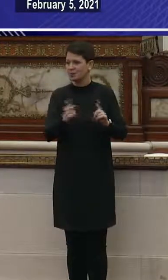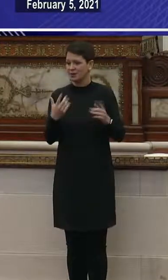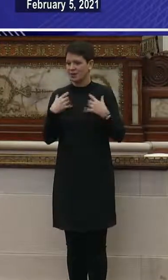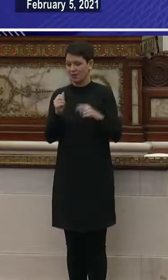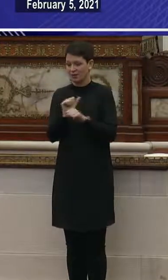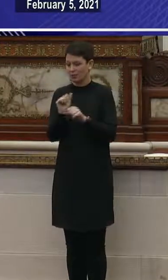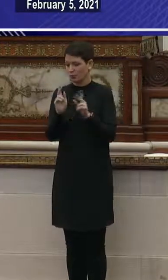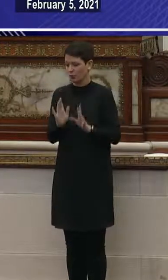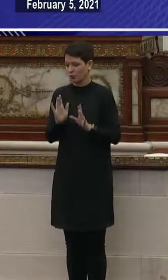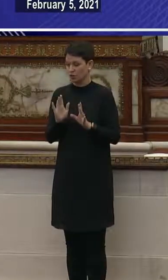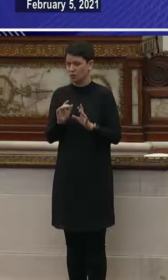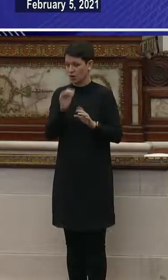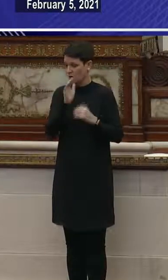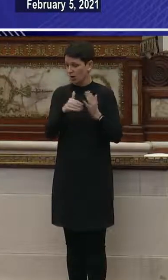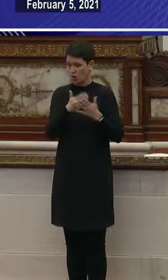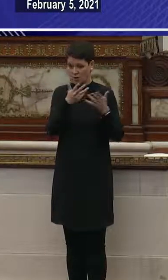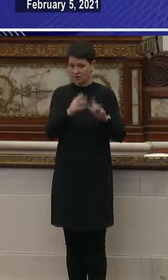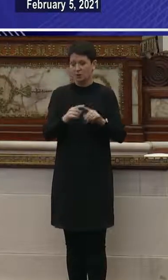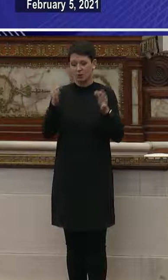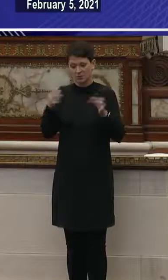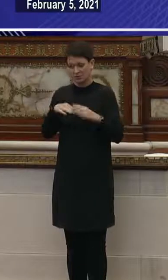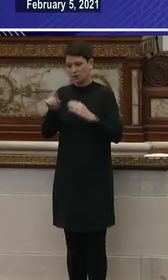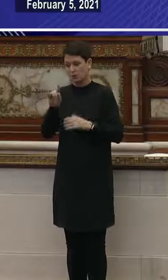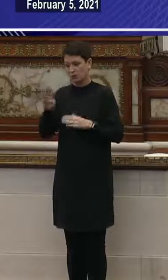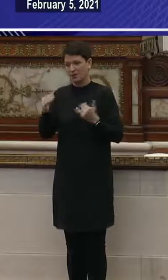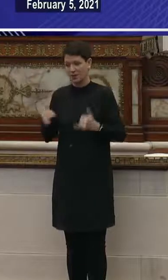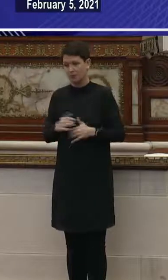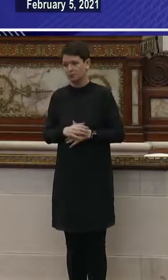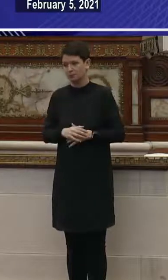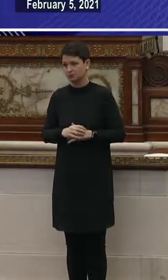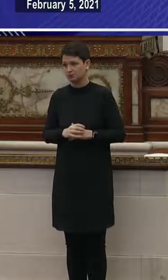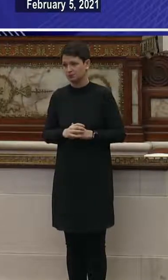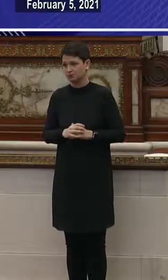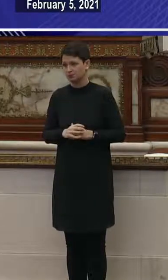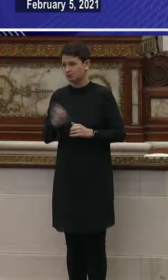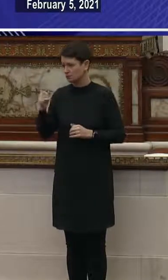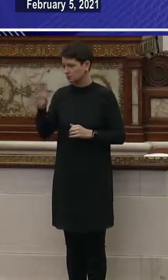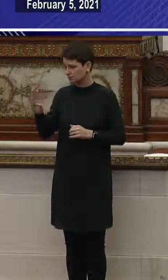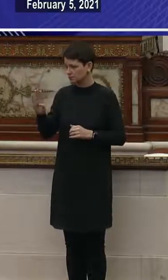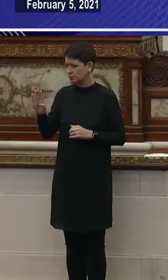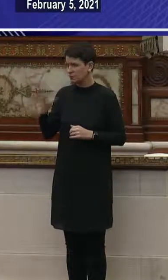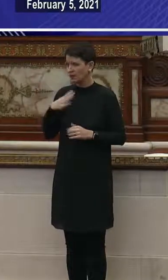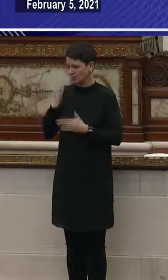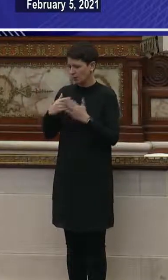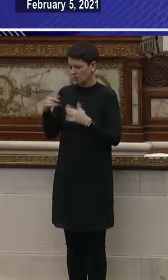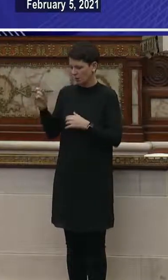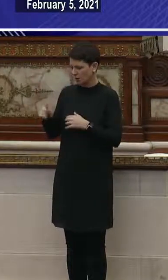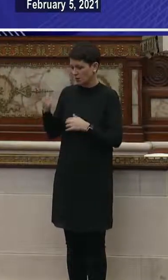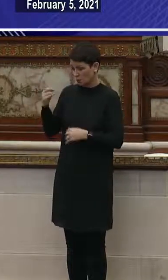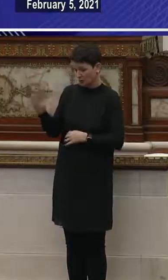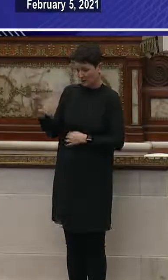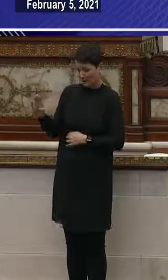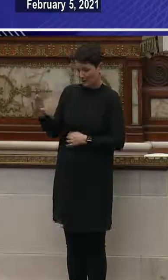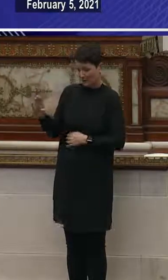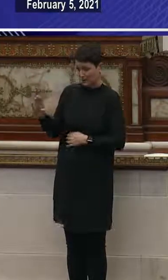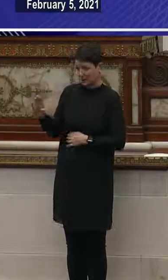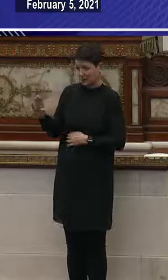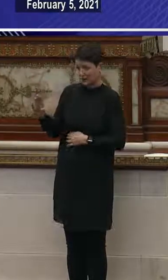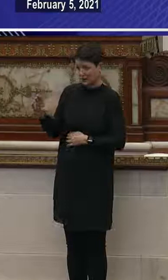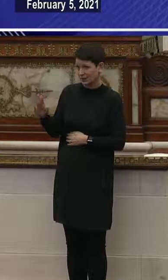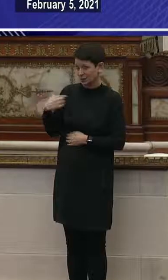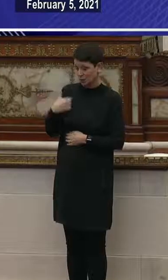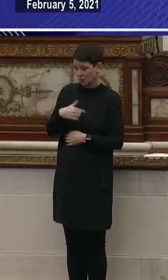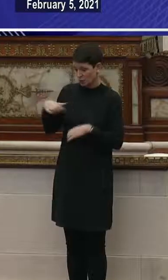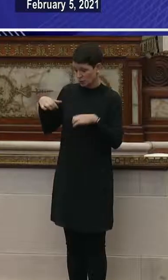vaccinated, but we are definitely in 1B now. All right, and 1B, and that's part of my question. 1B, I mean, we are